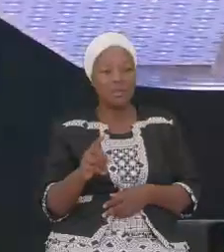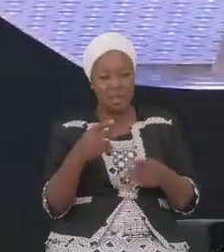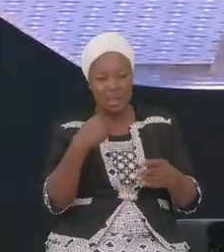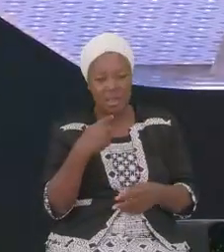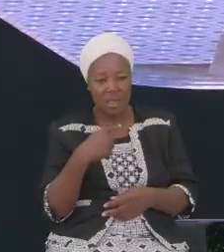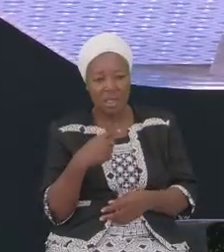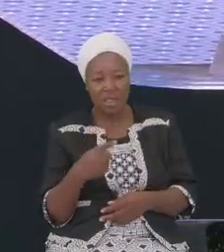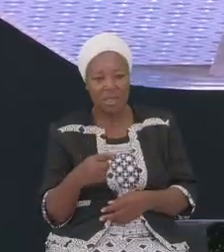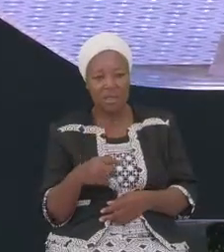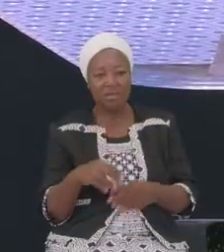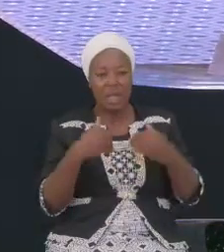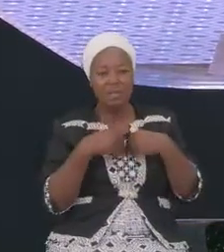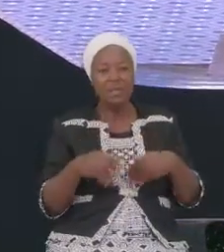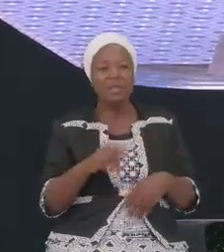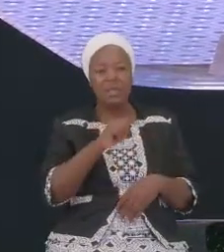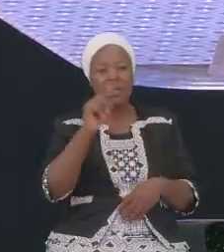these promises,